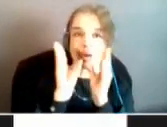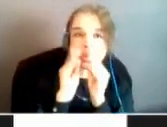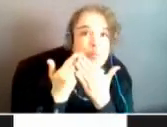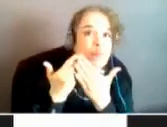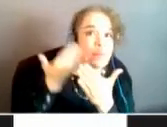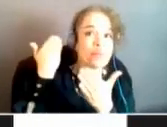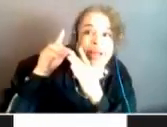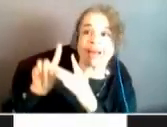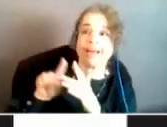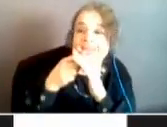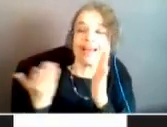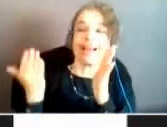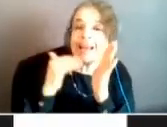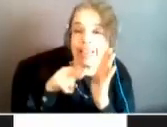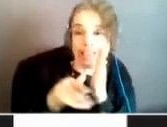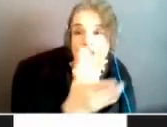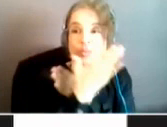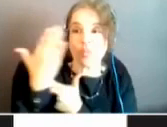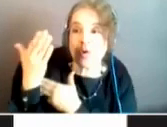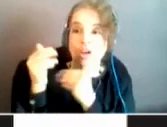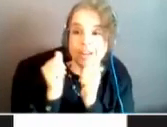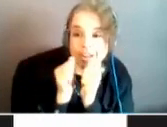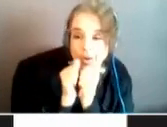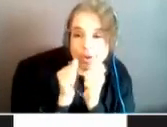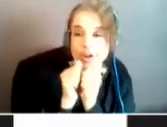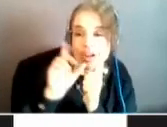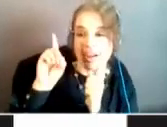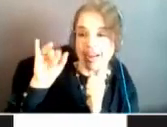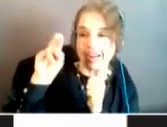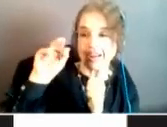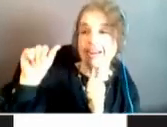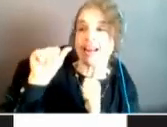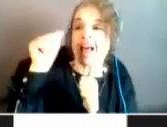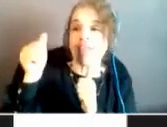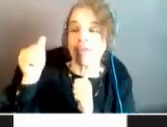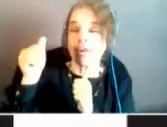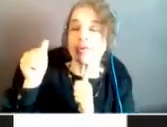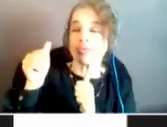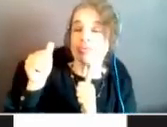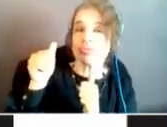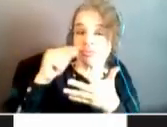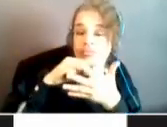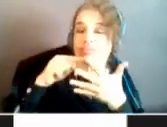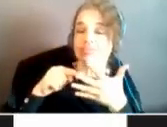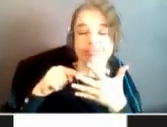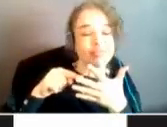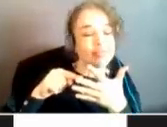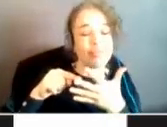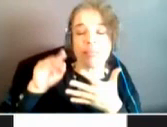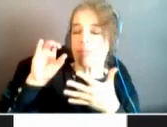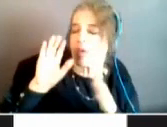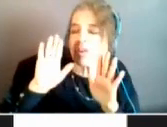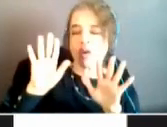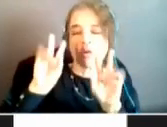this began this morning with Diana and the others, is that, you know, it's really been